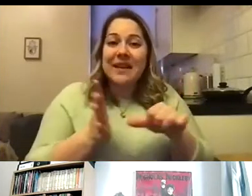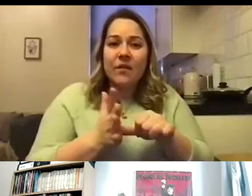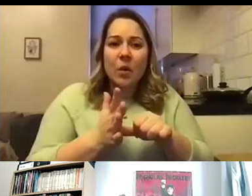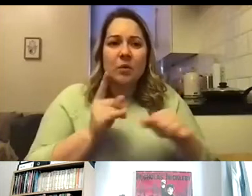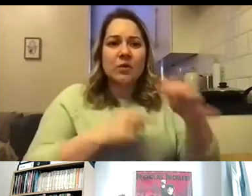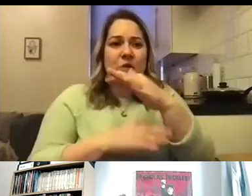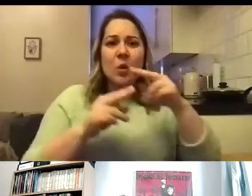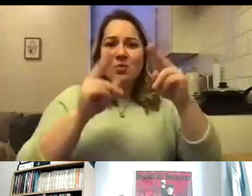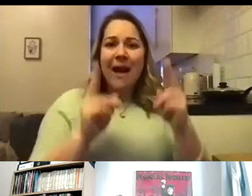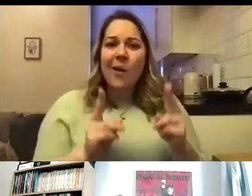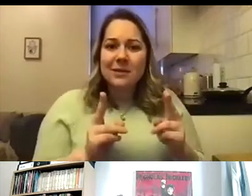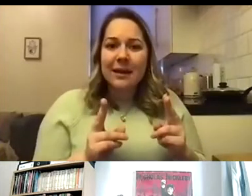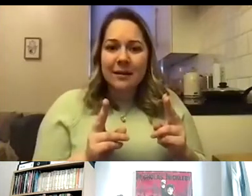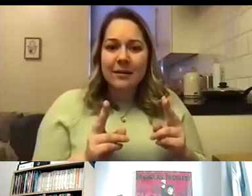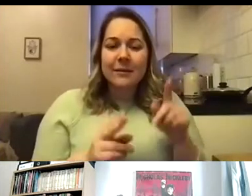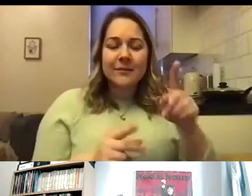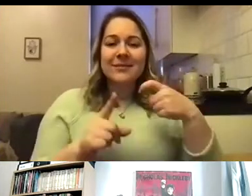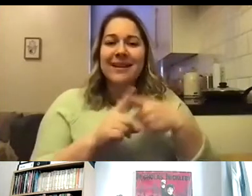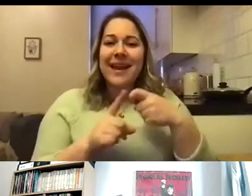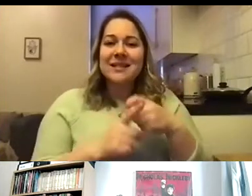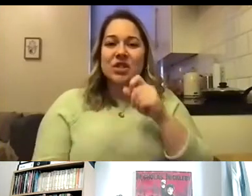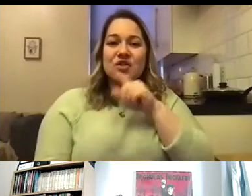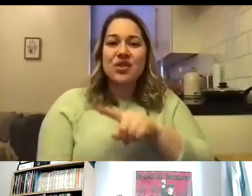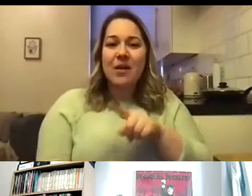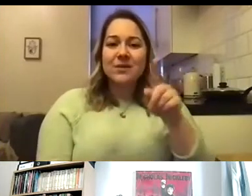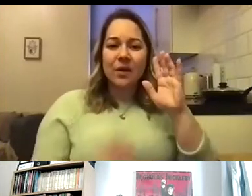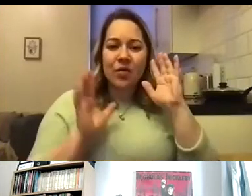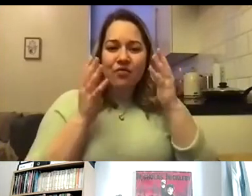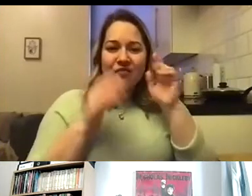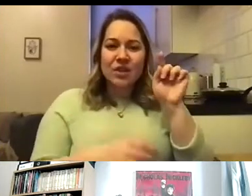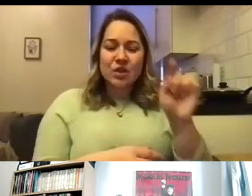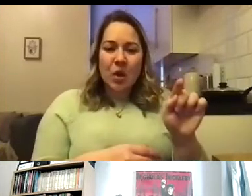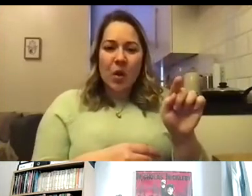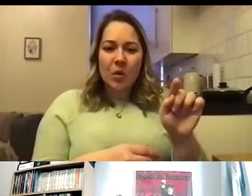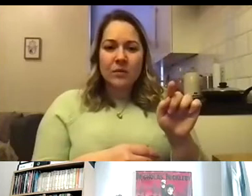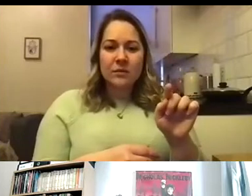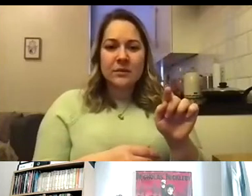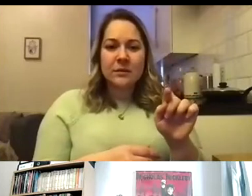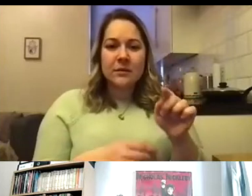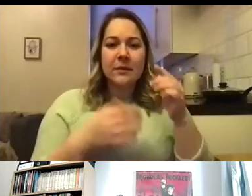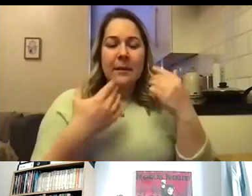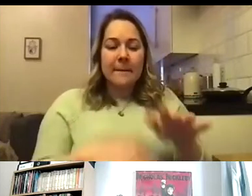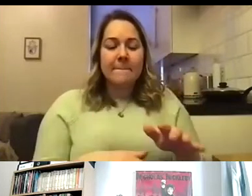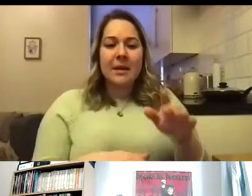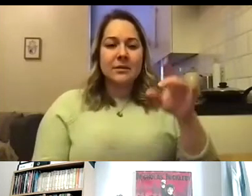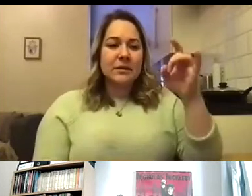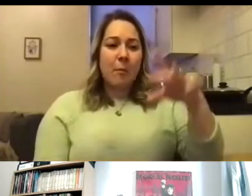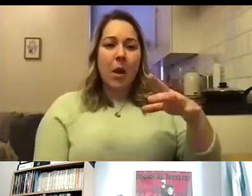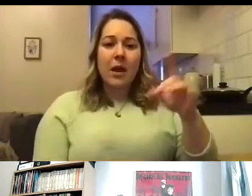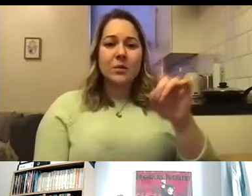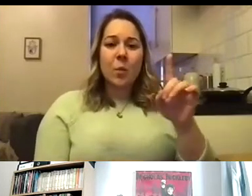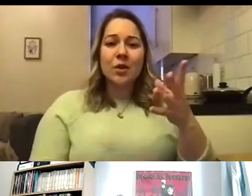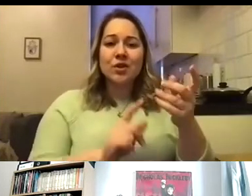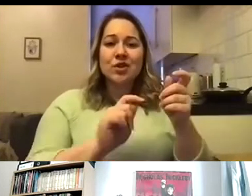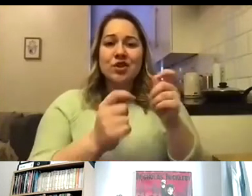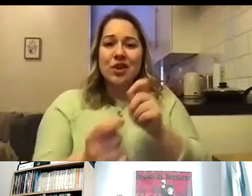So for example, in Kensington and Chelsea on the radio on Friday on our show, we had a spotlight on the changes that they're trying